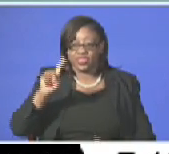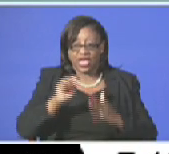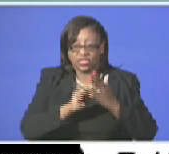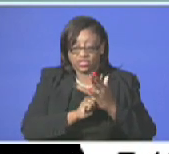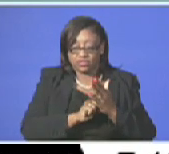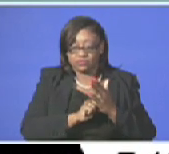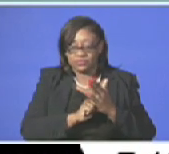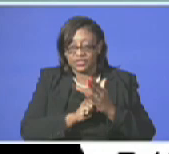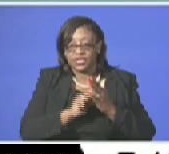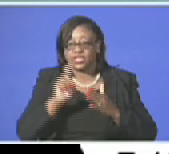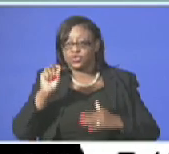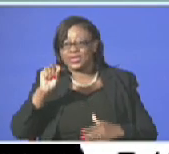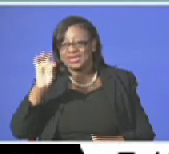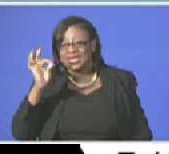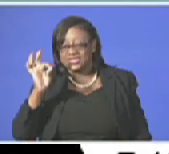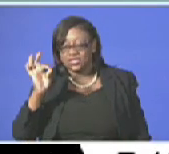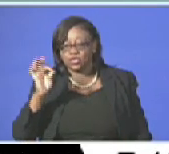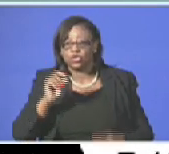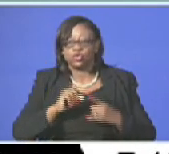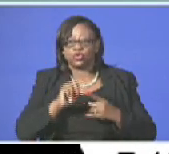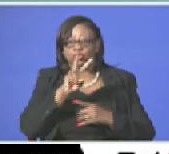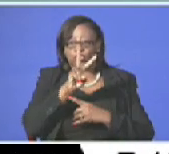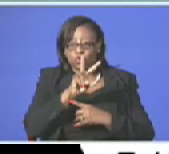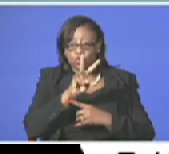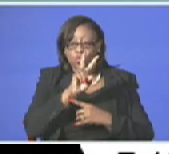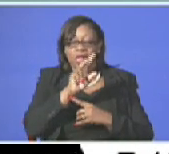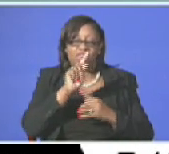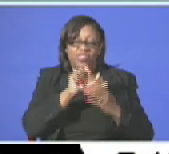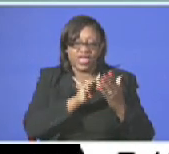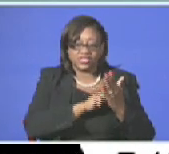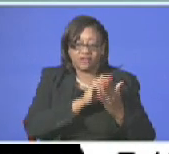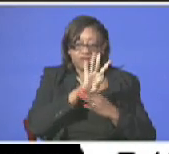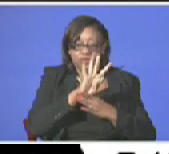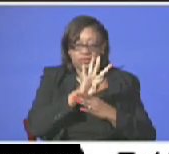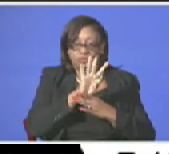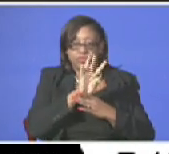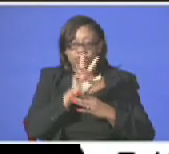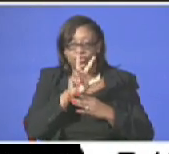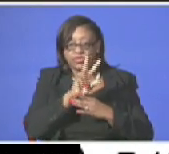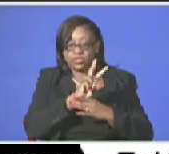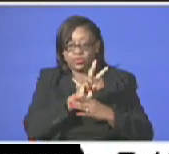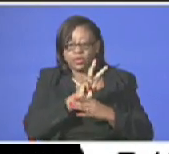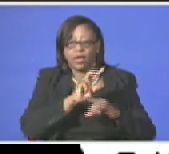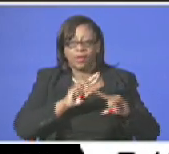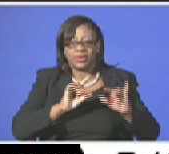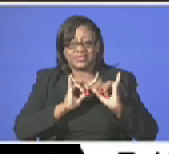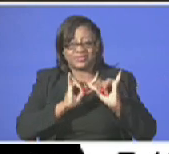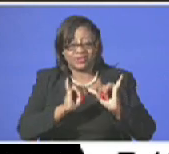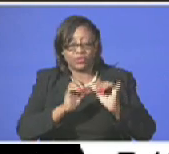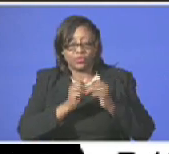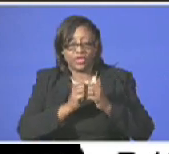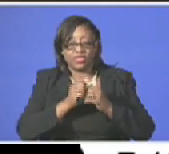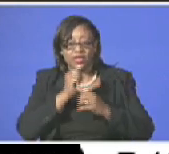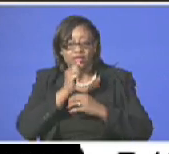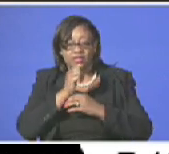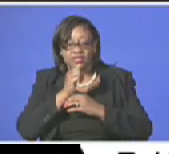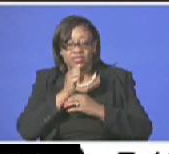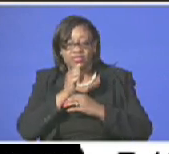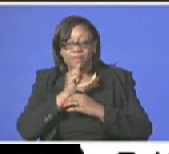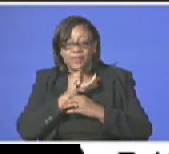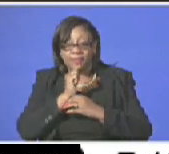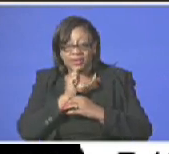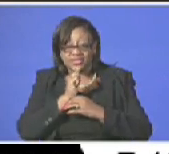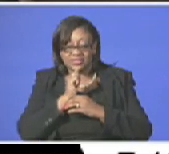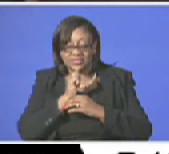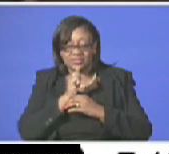3,902 in 2019 to 2,432. Still, with the public's help, Commissioner of Police